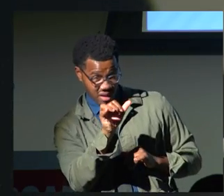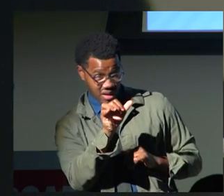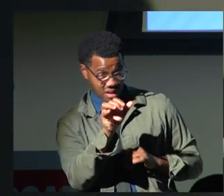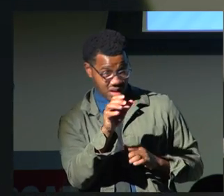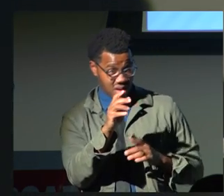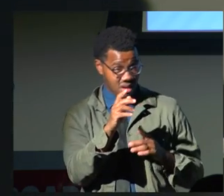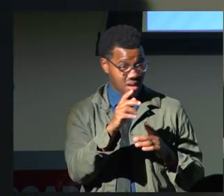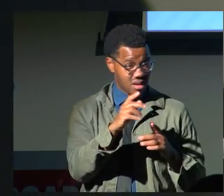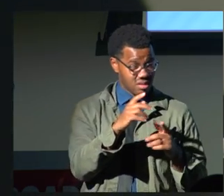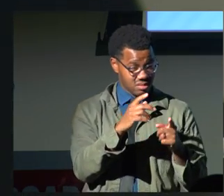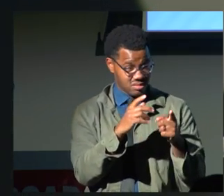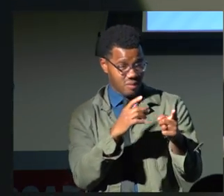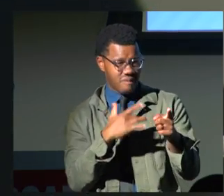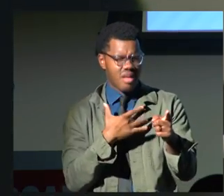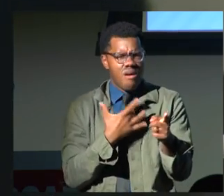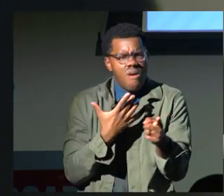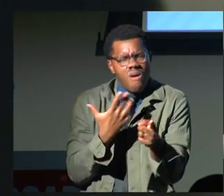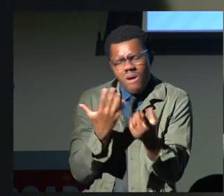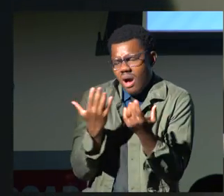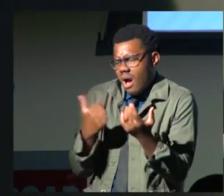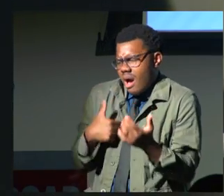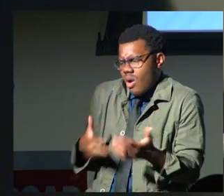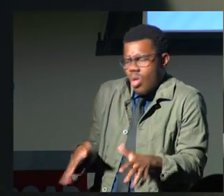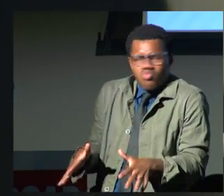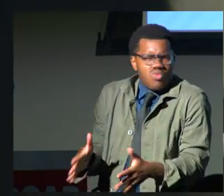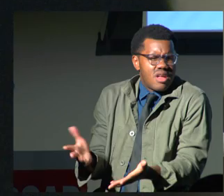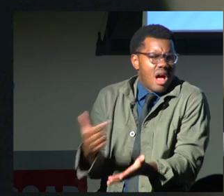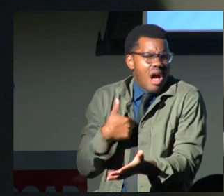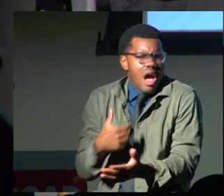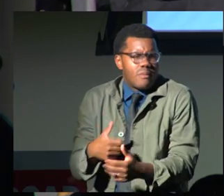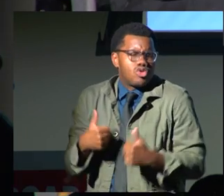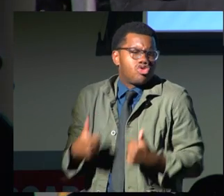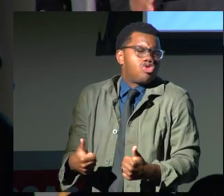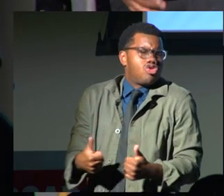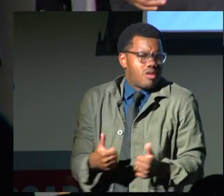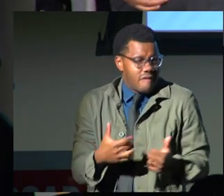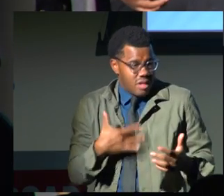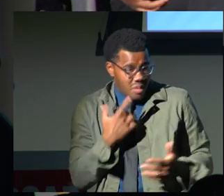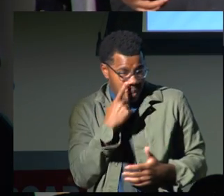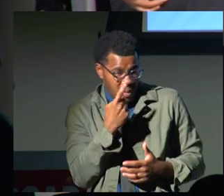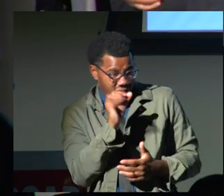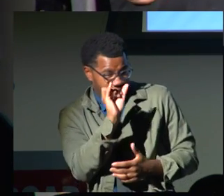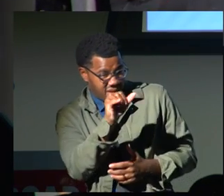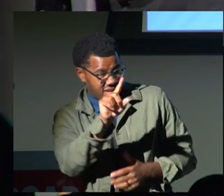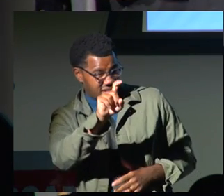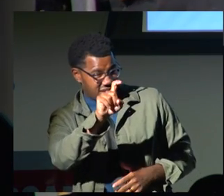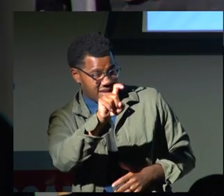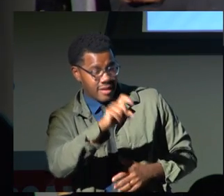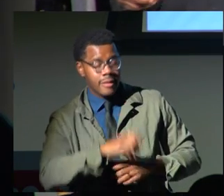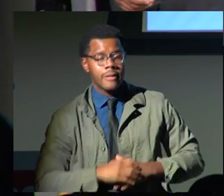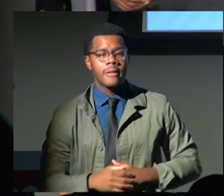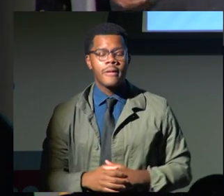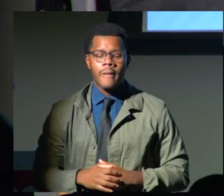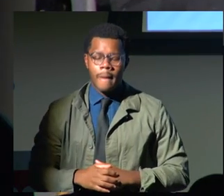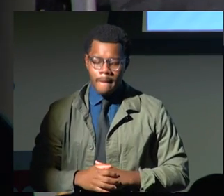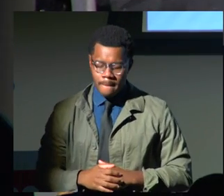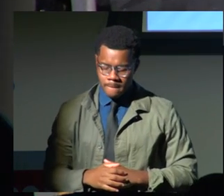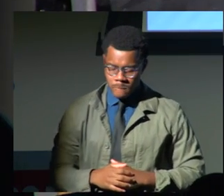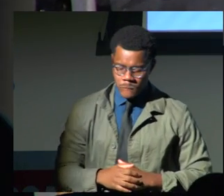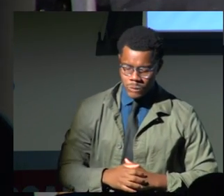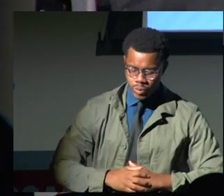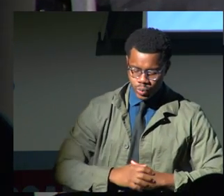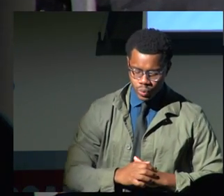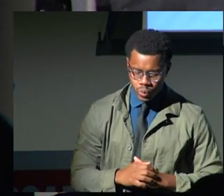your practice in that moment, so you feel you got to, so you don't lay in your laurels? Is that the reason? Well, I think the reason is that is because as an